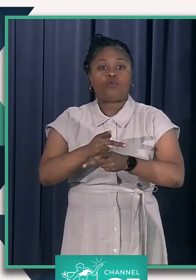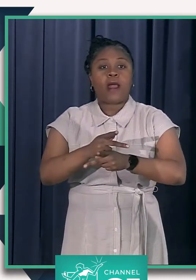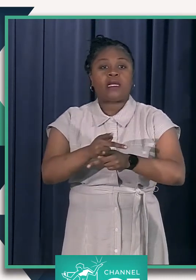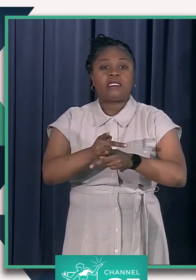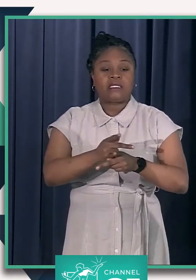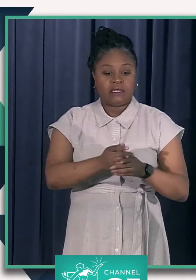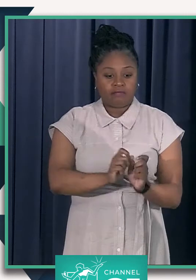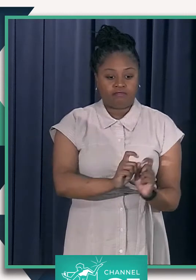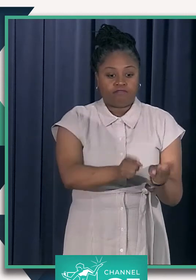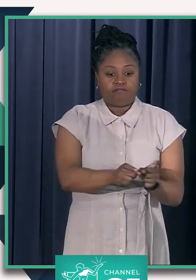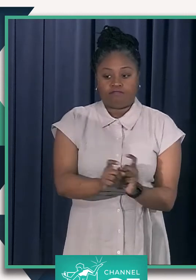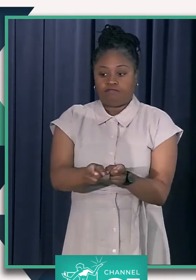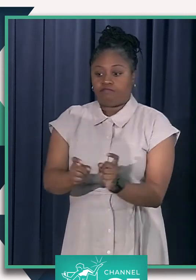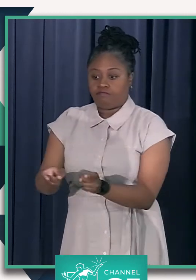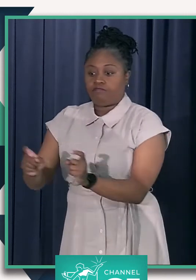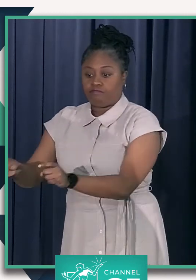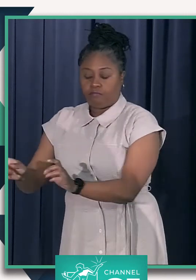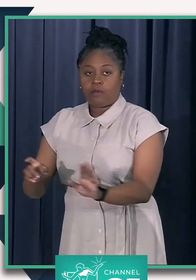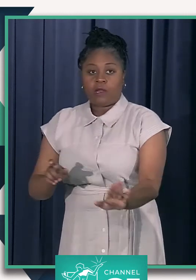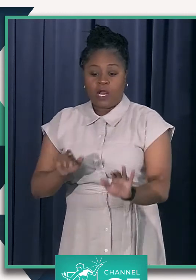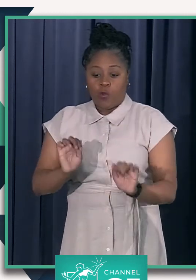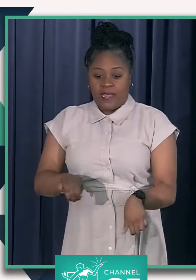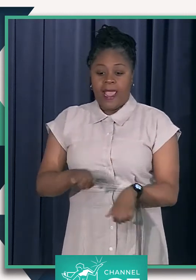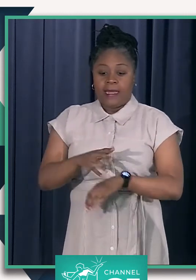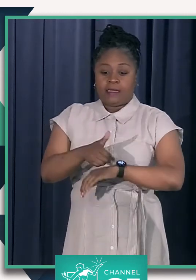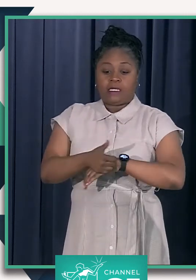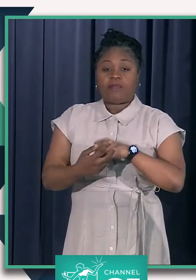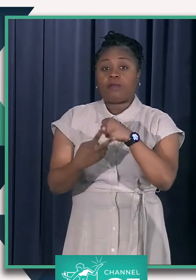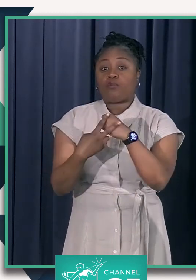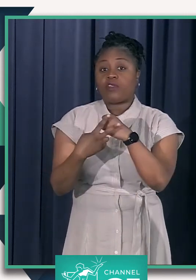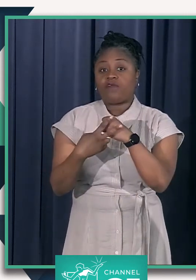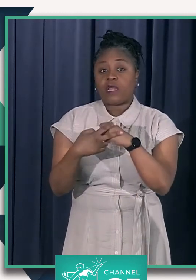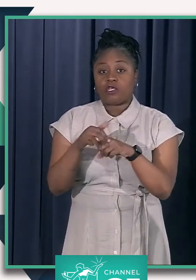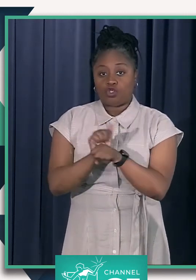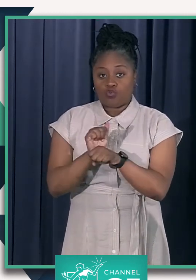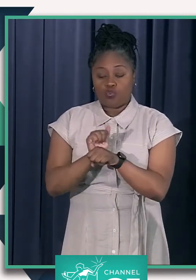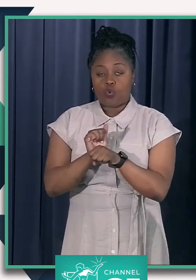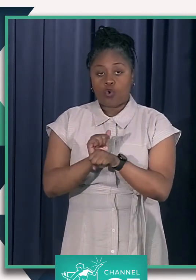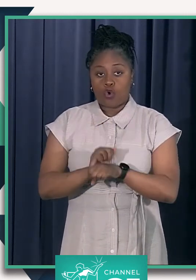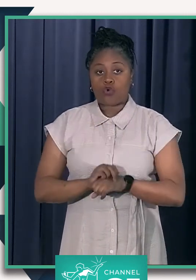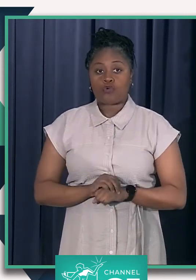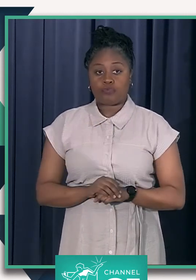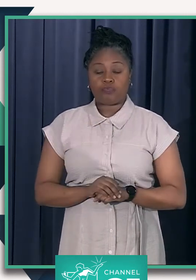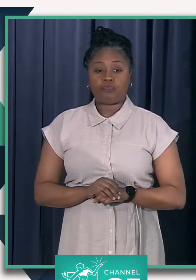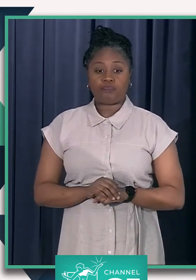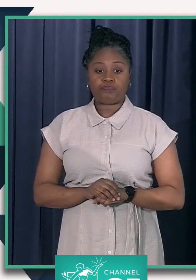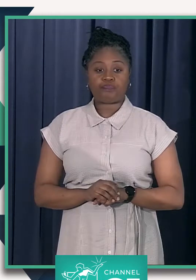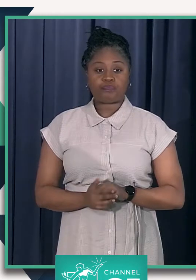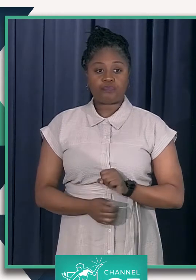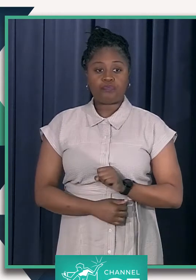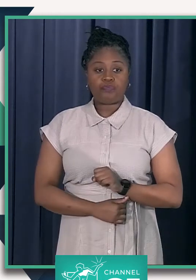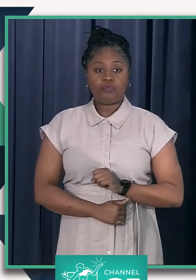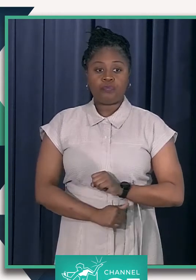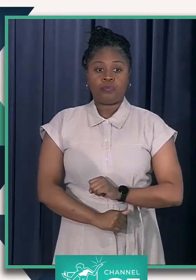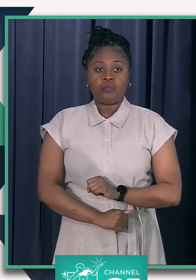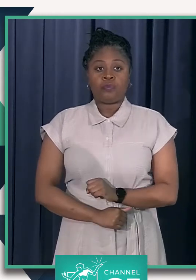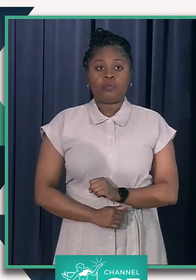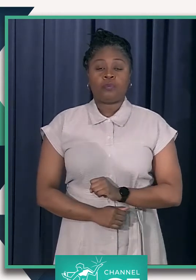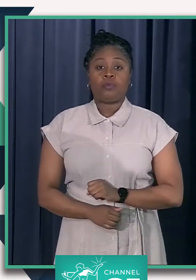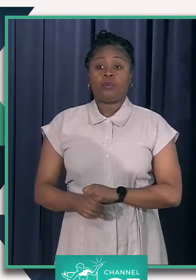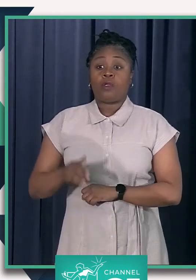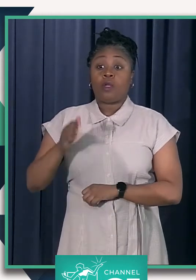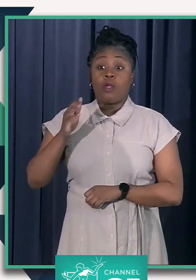can get the preservation work done here and the new production work as well done. There